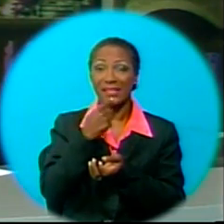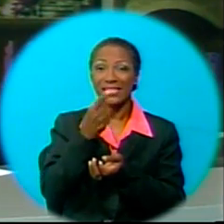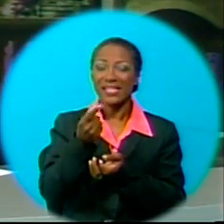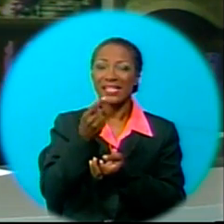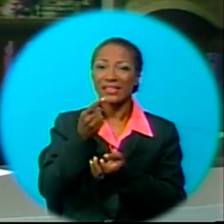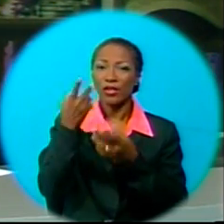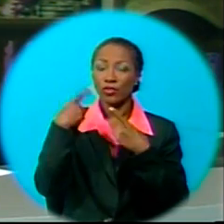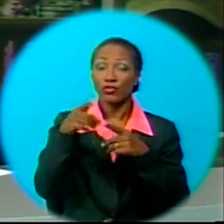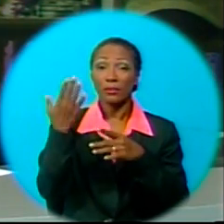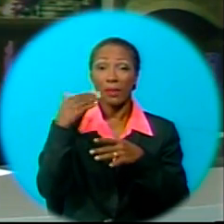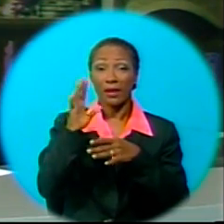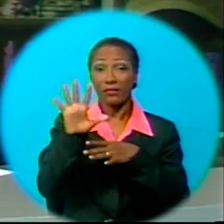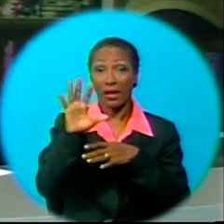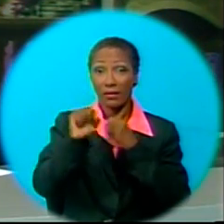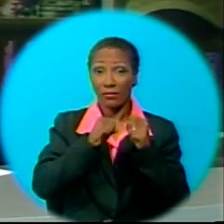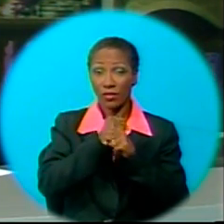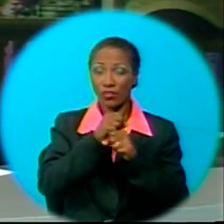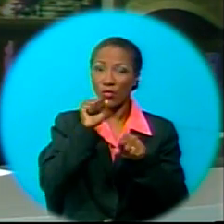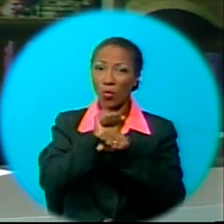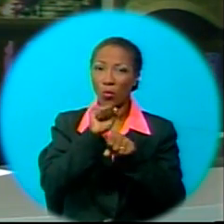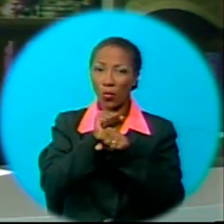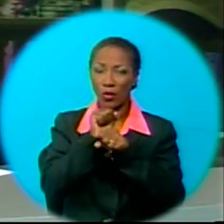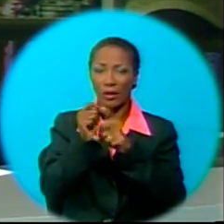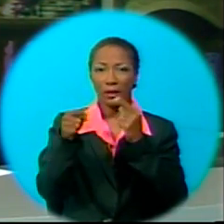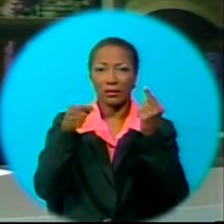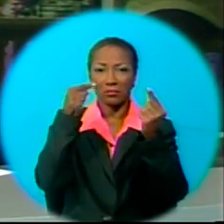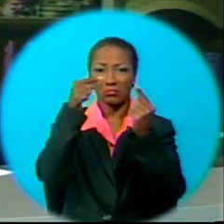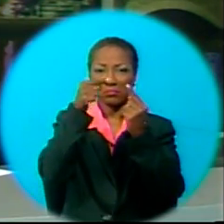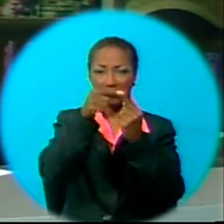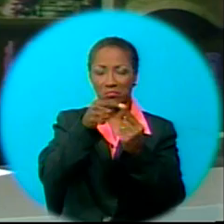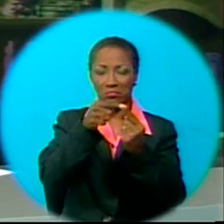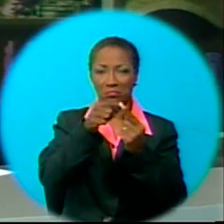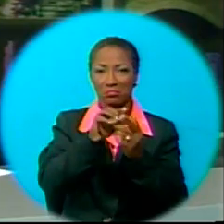with many partners to improve health equity in the region.